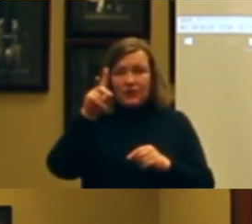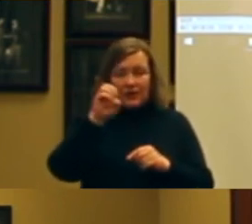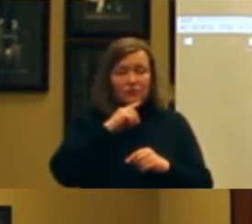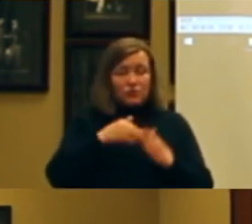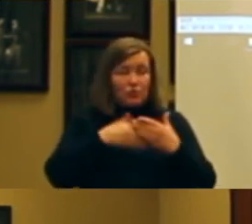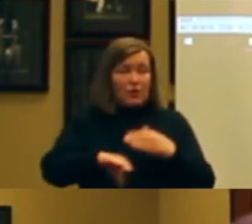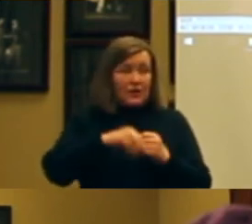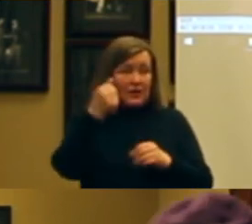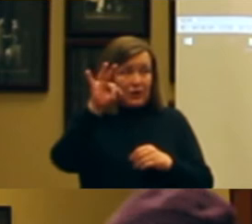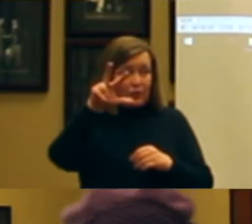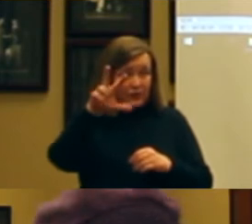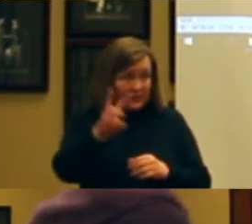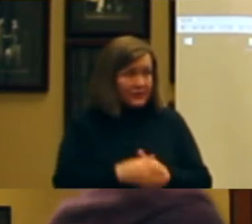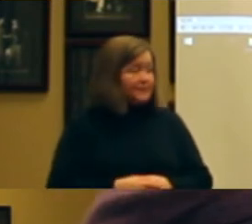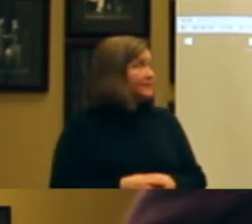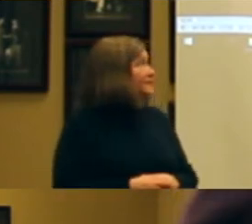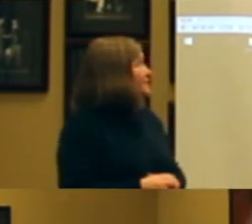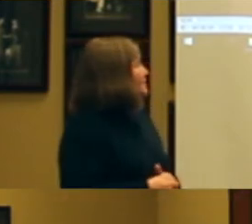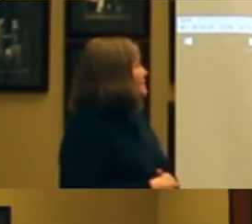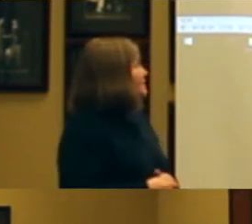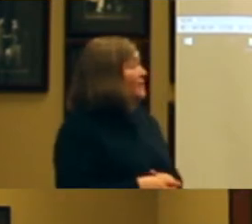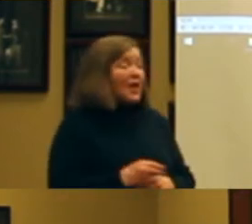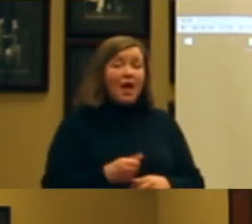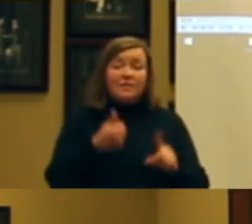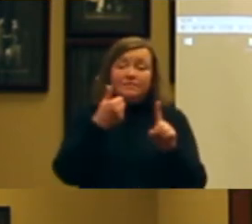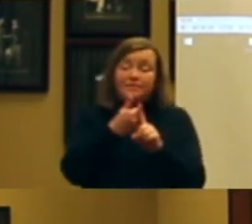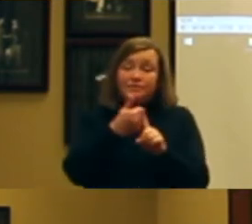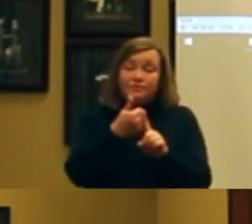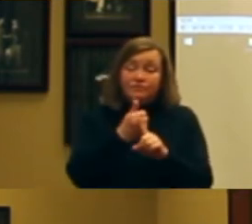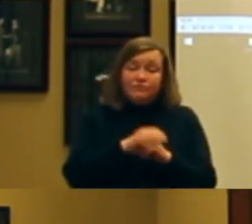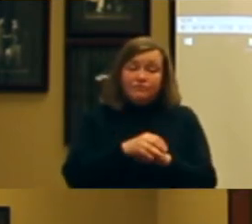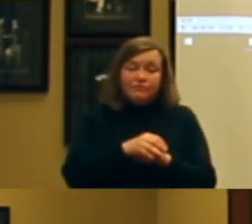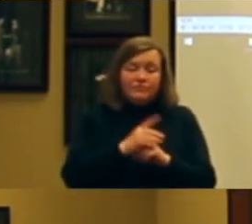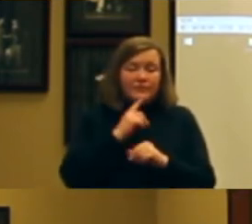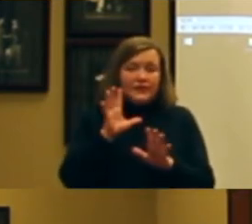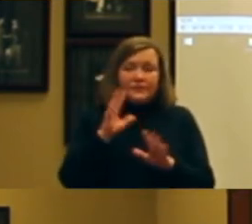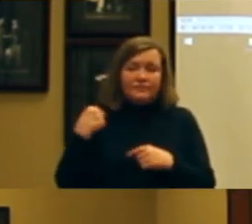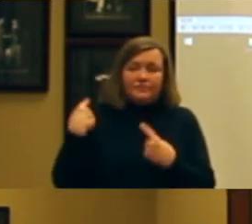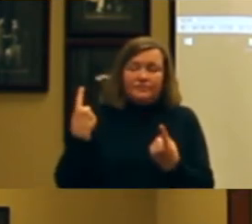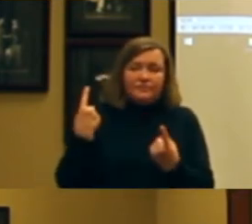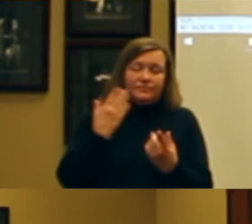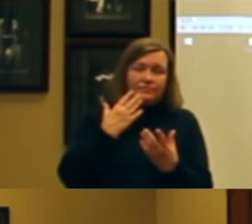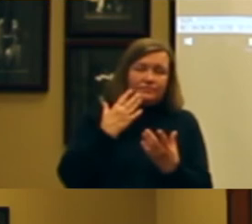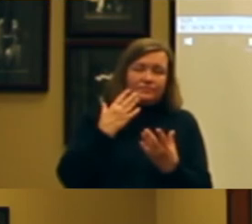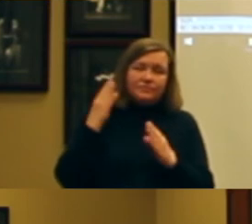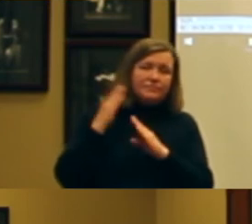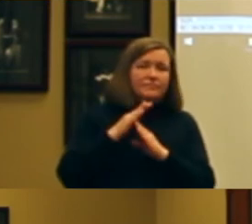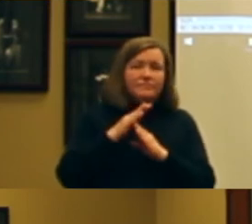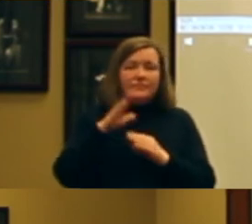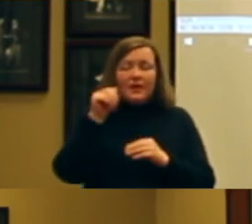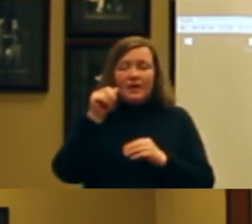born in 1936, and he is perhaps at this point the greatest Africanist in